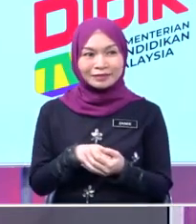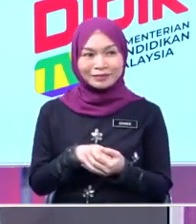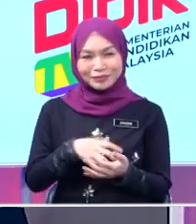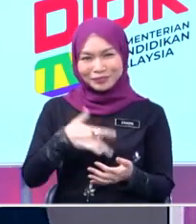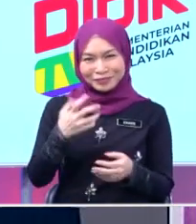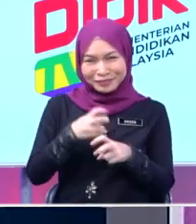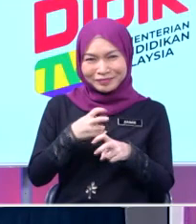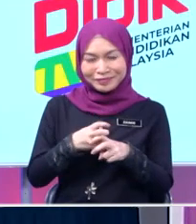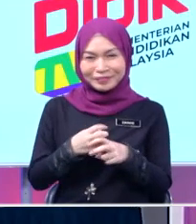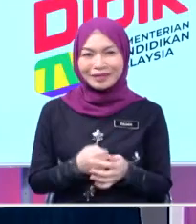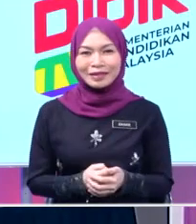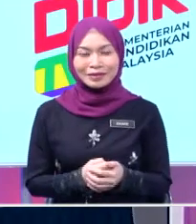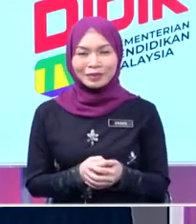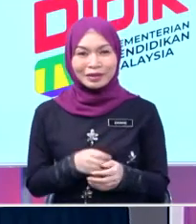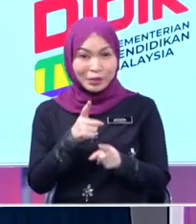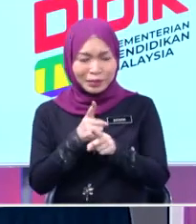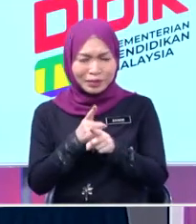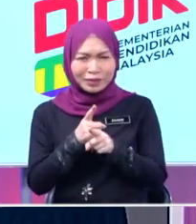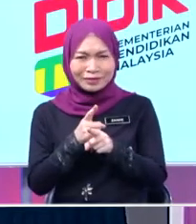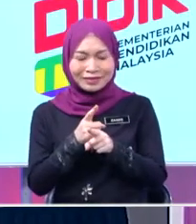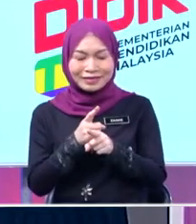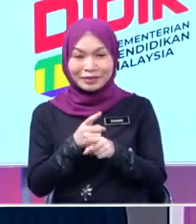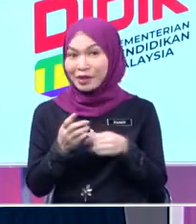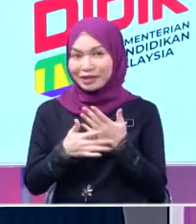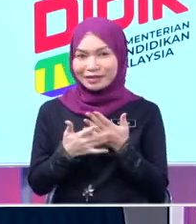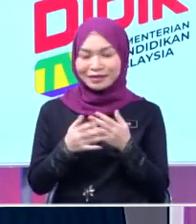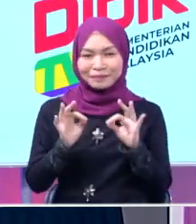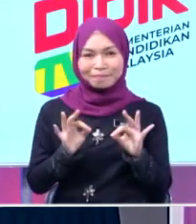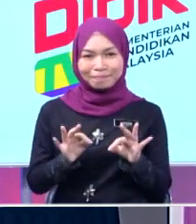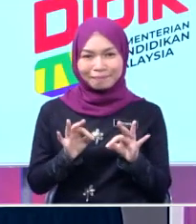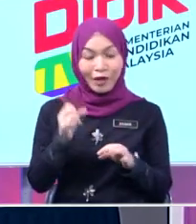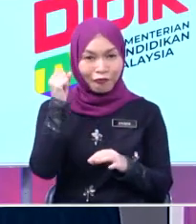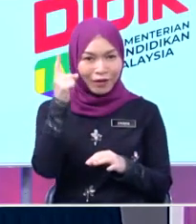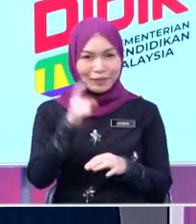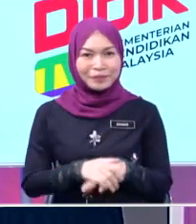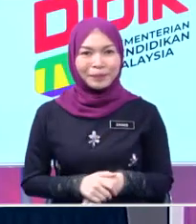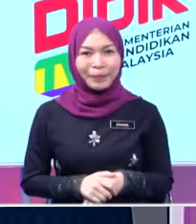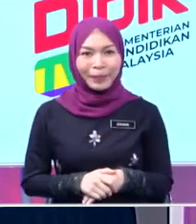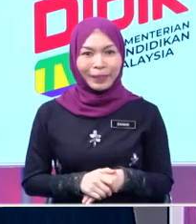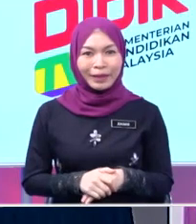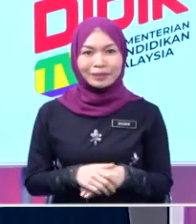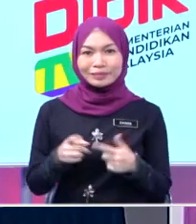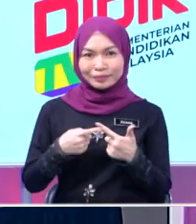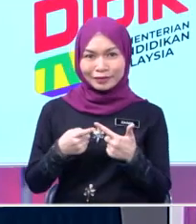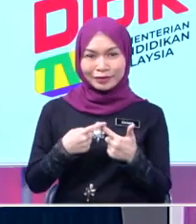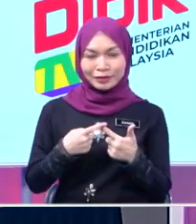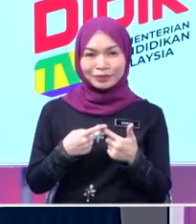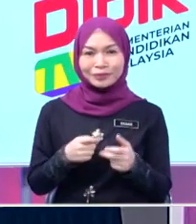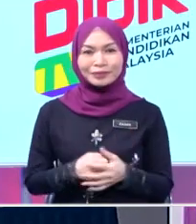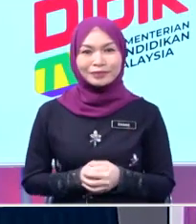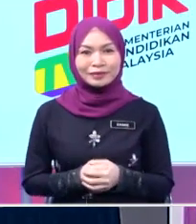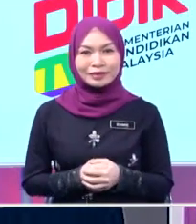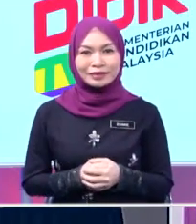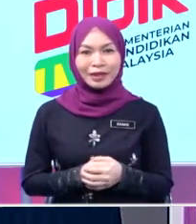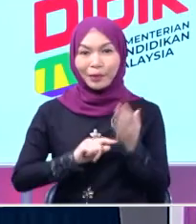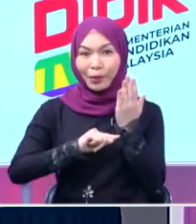Okay? All right, let's move on now. Let's look at the 3 opening paragraphs that we have there, A,